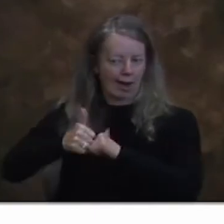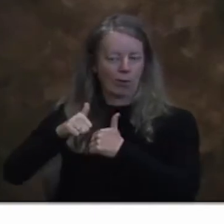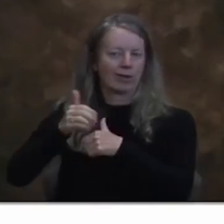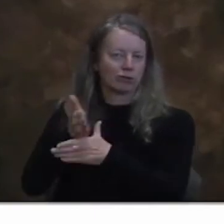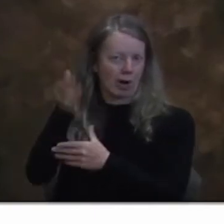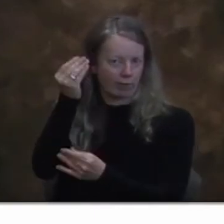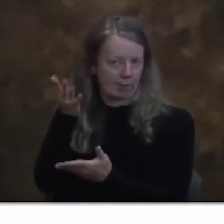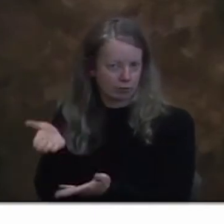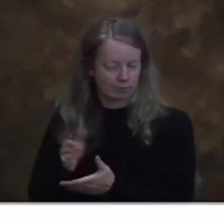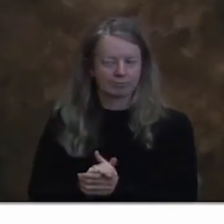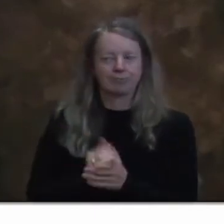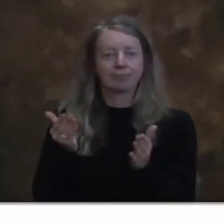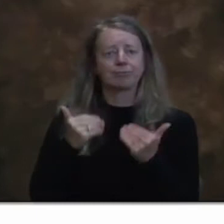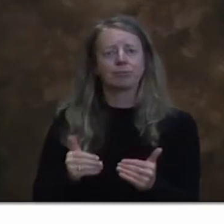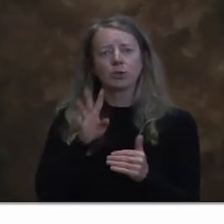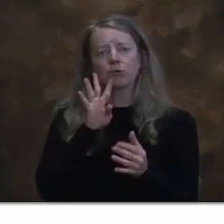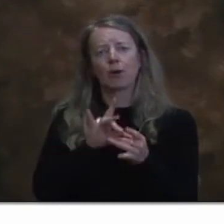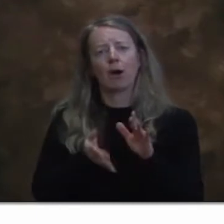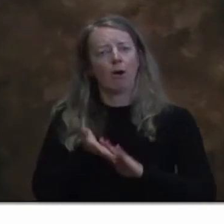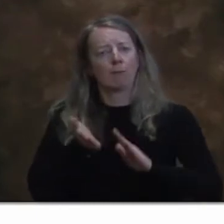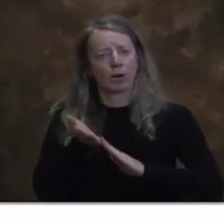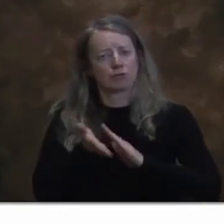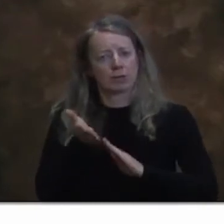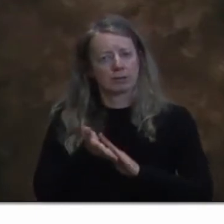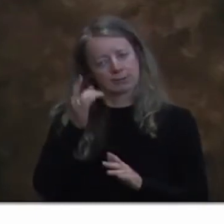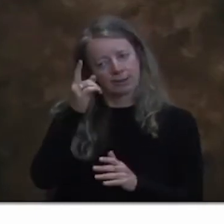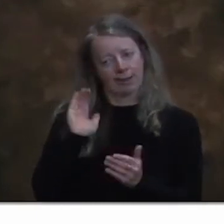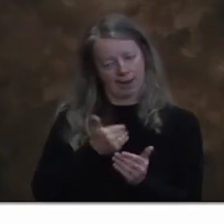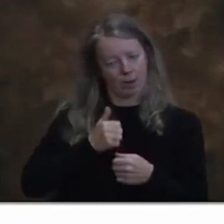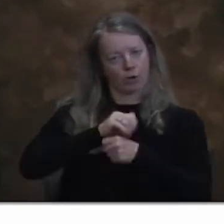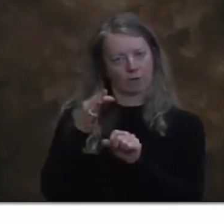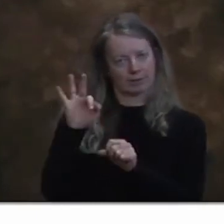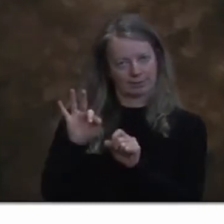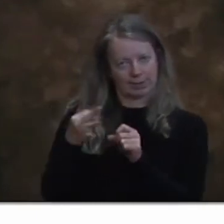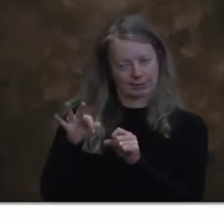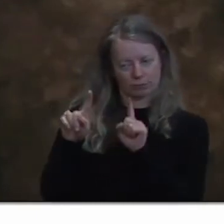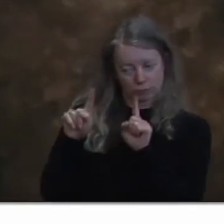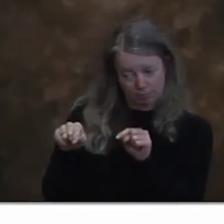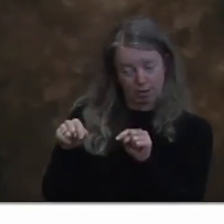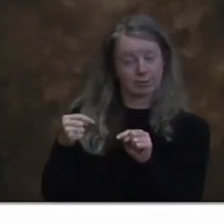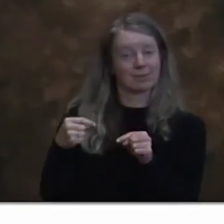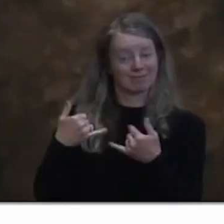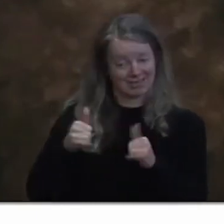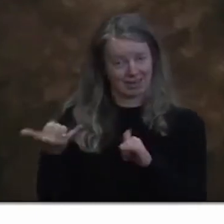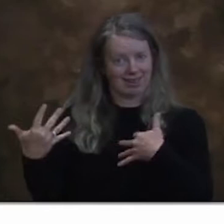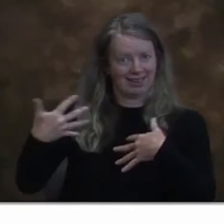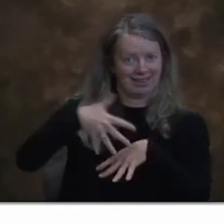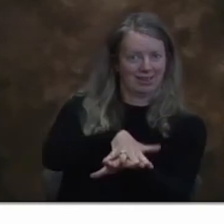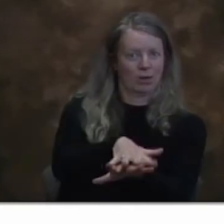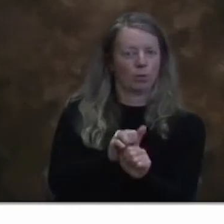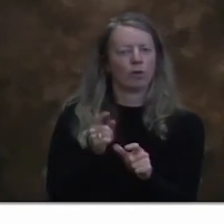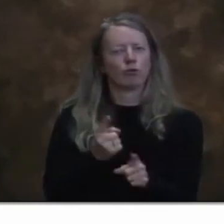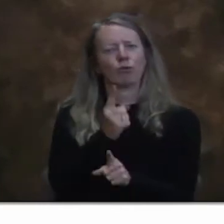So let's talk a little bit about operations as COVID-19 response continues to be integrated into regular operations